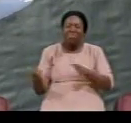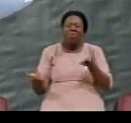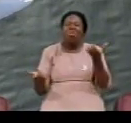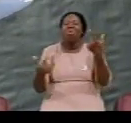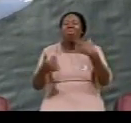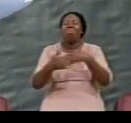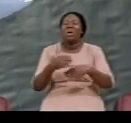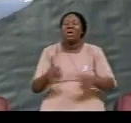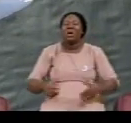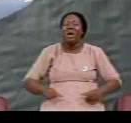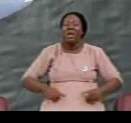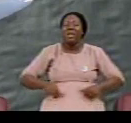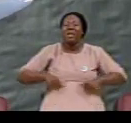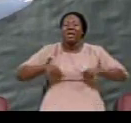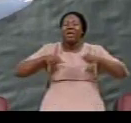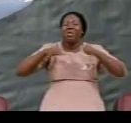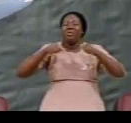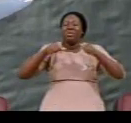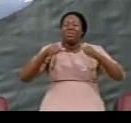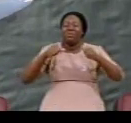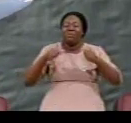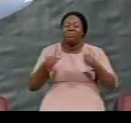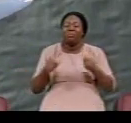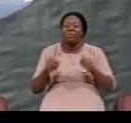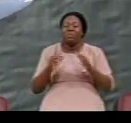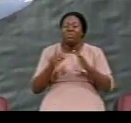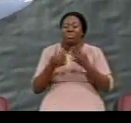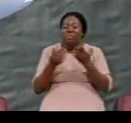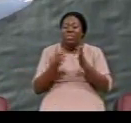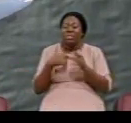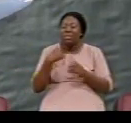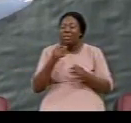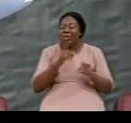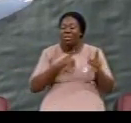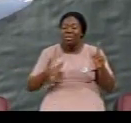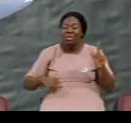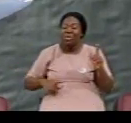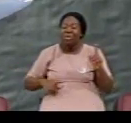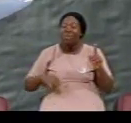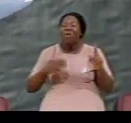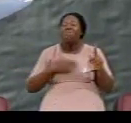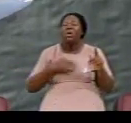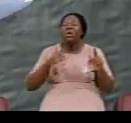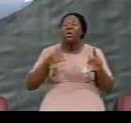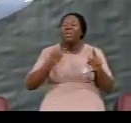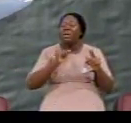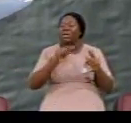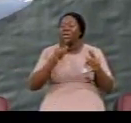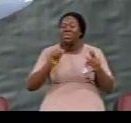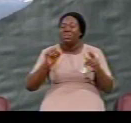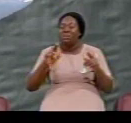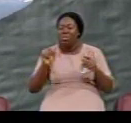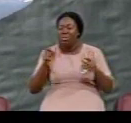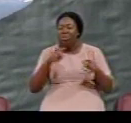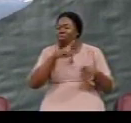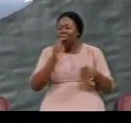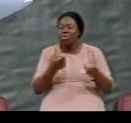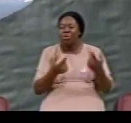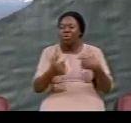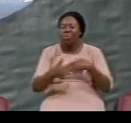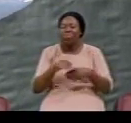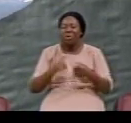will come alive. Open your mouth and tell the Lord, my Lazarus must come back to life. My